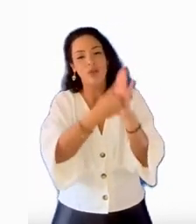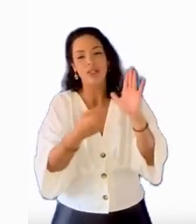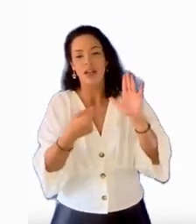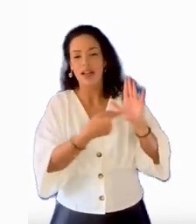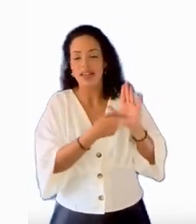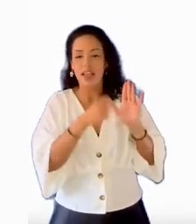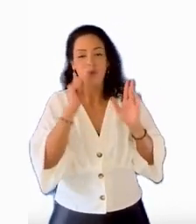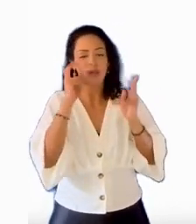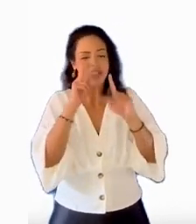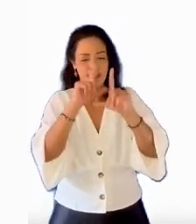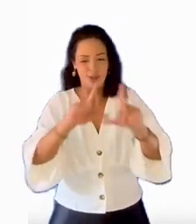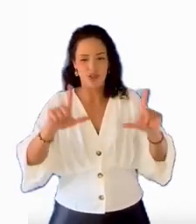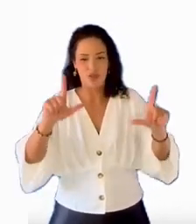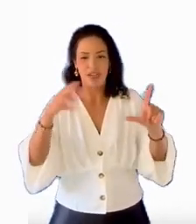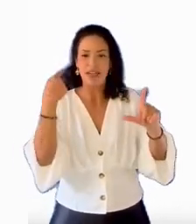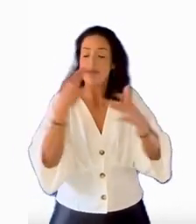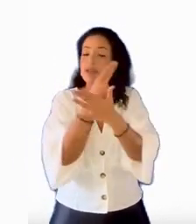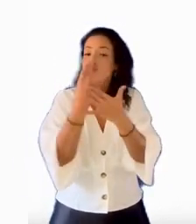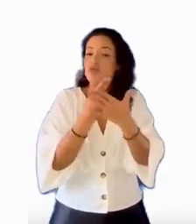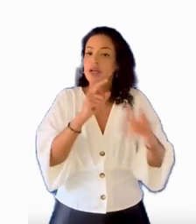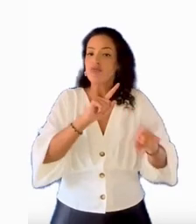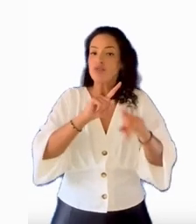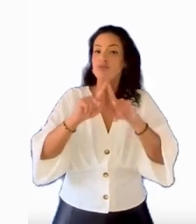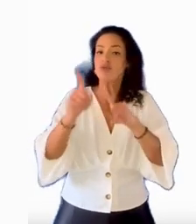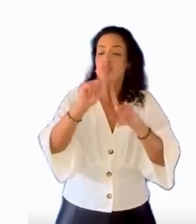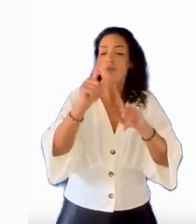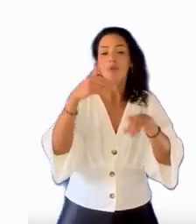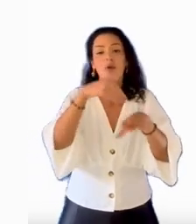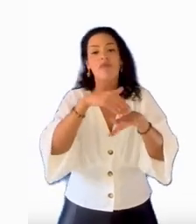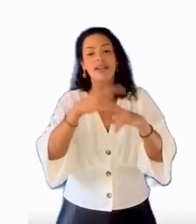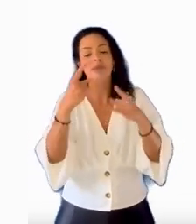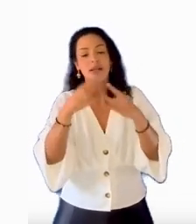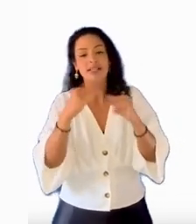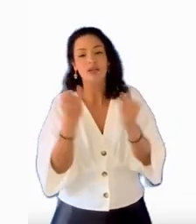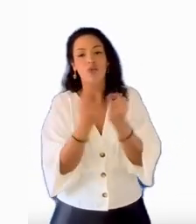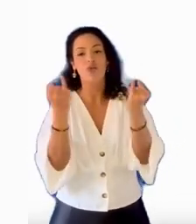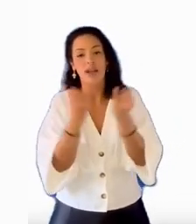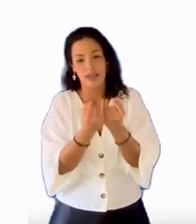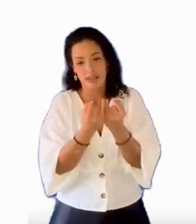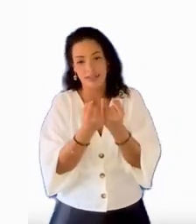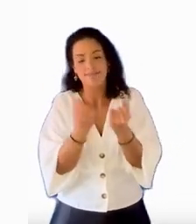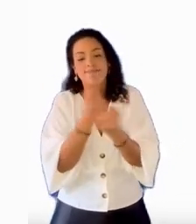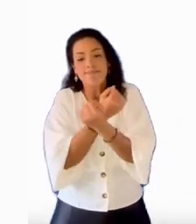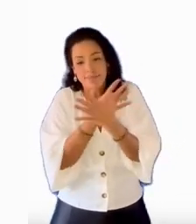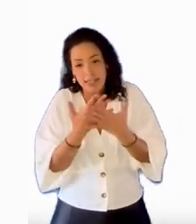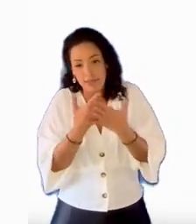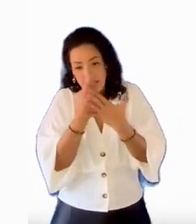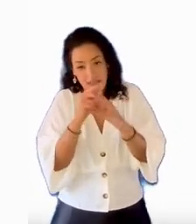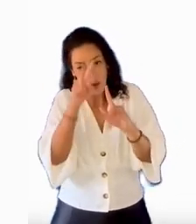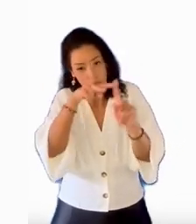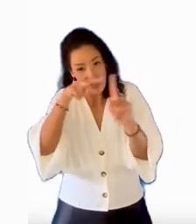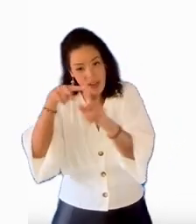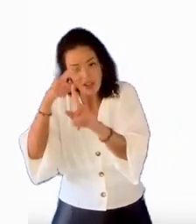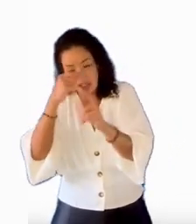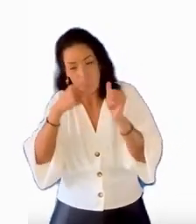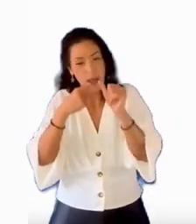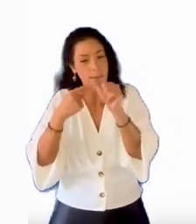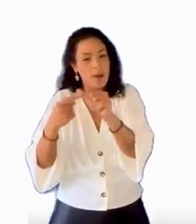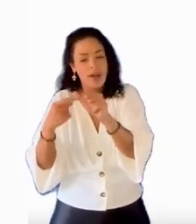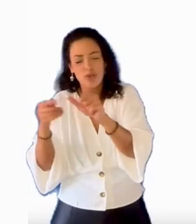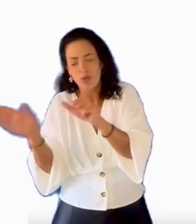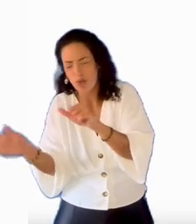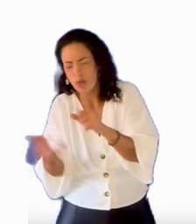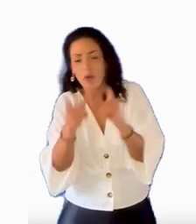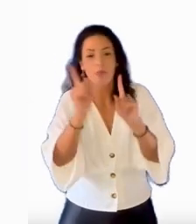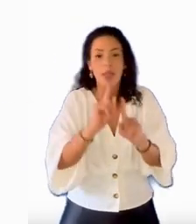you to see. Although they've been drawn in response to those affected by sexual violence, many of these observations can be applied to all of those who are